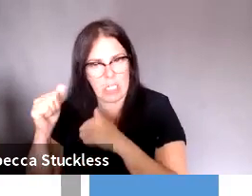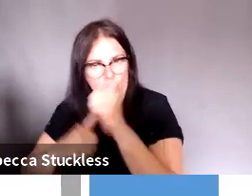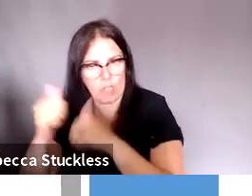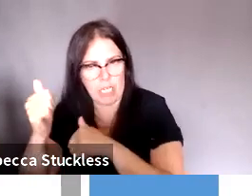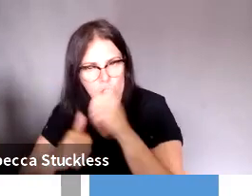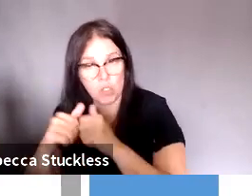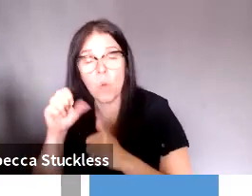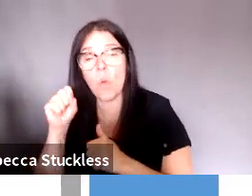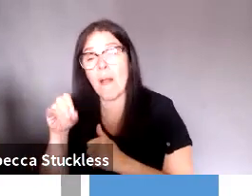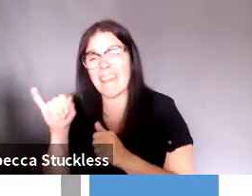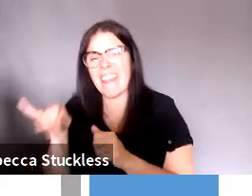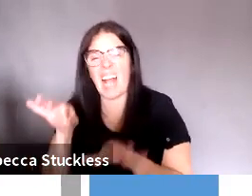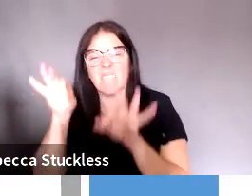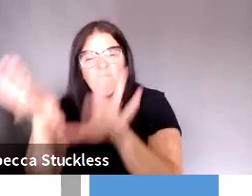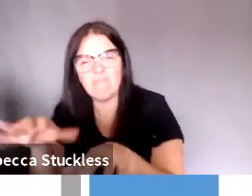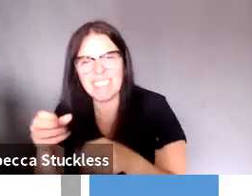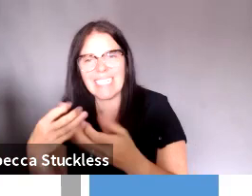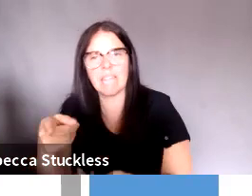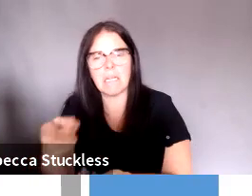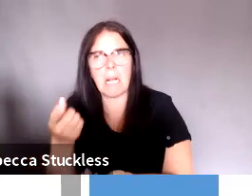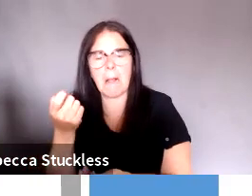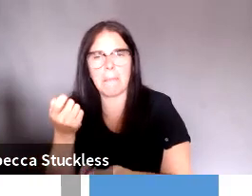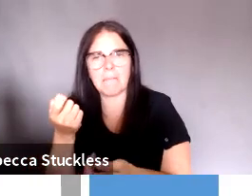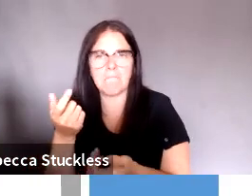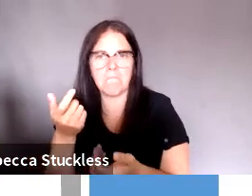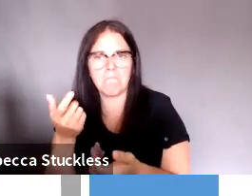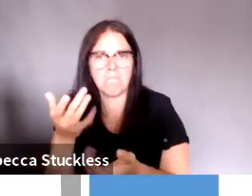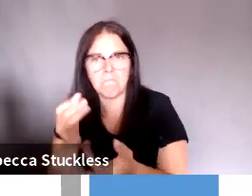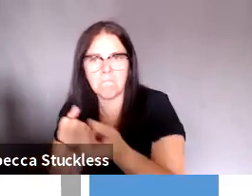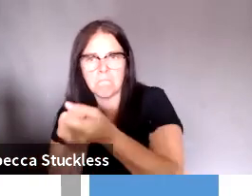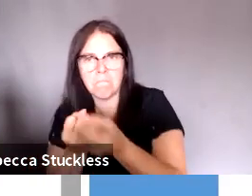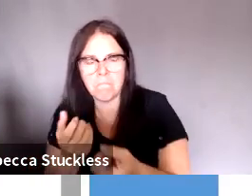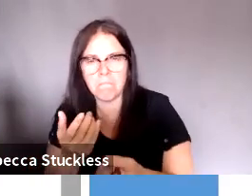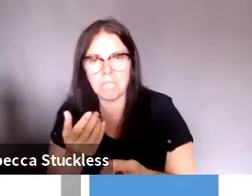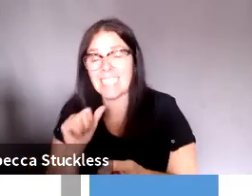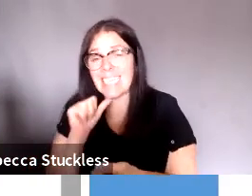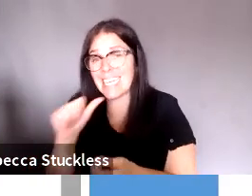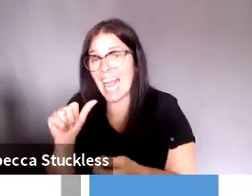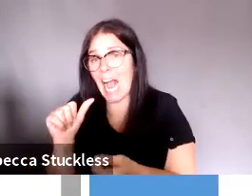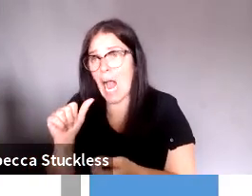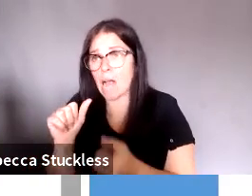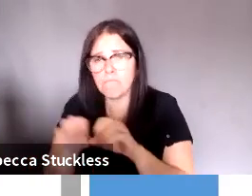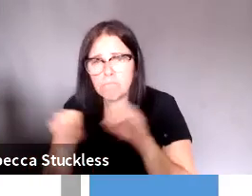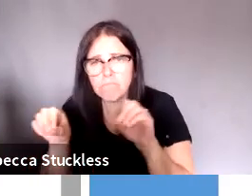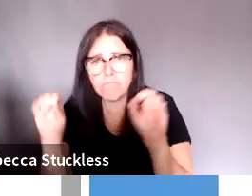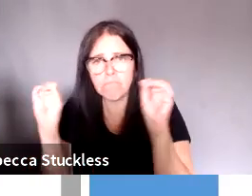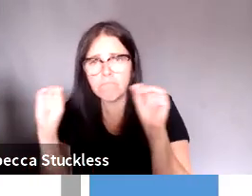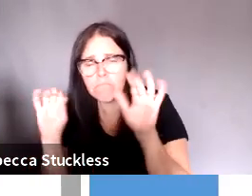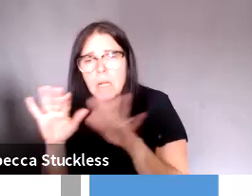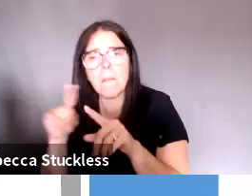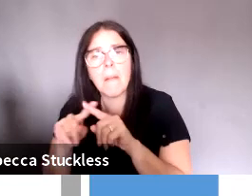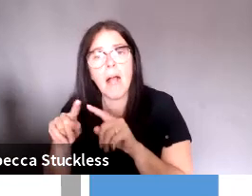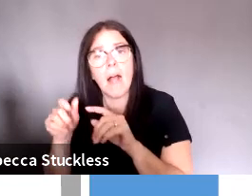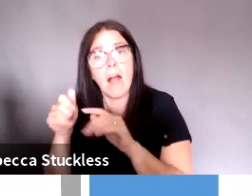gave those folks applying for those jobs a bit of a leg up. It wasn't a Fleming College credential. It was just something that they did in